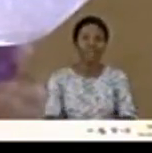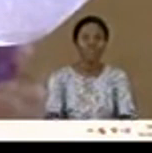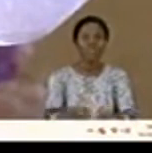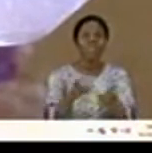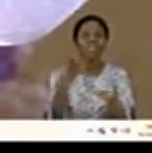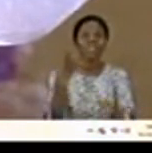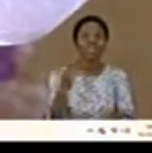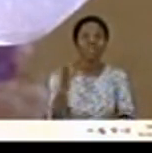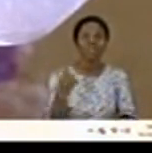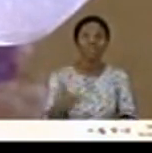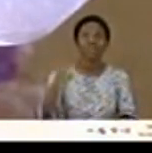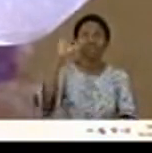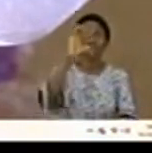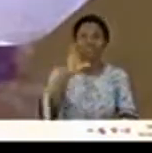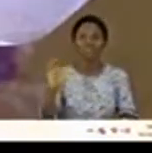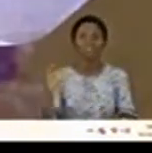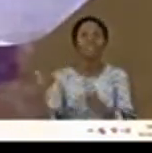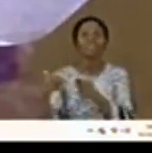home,